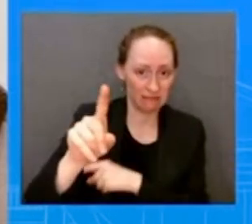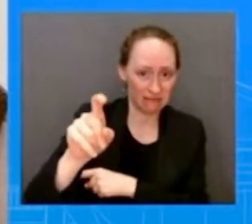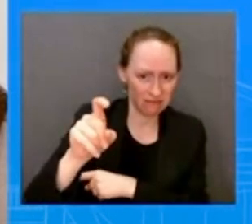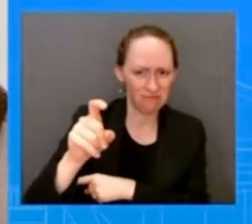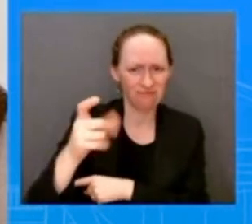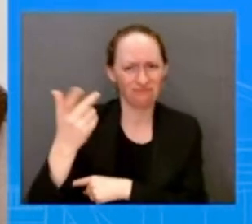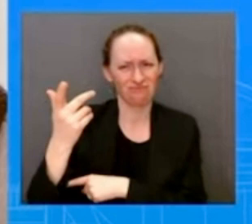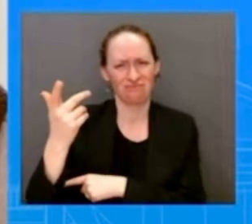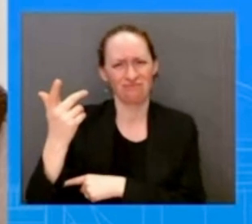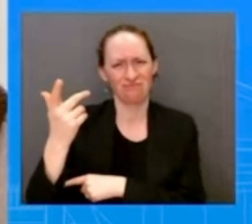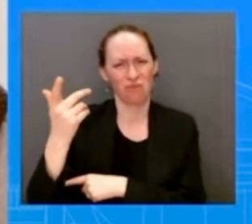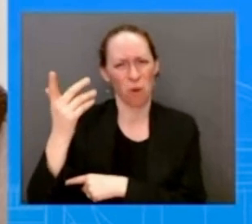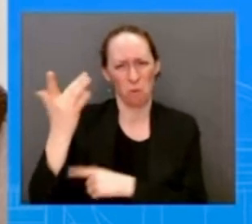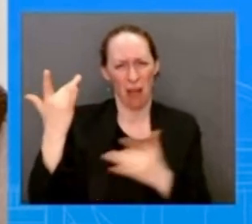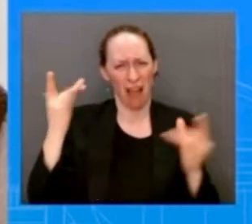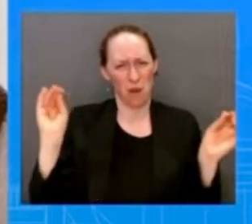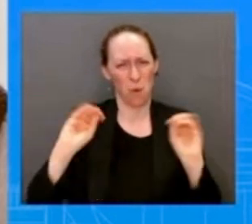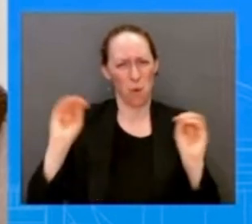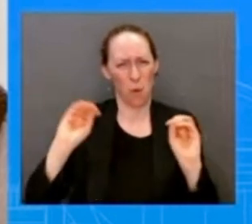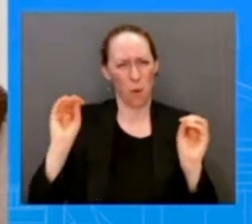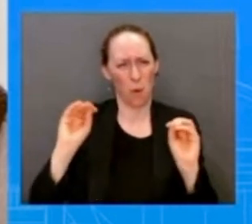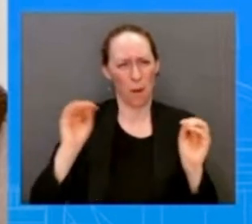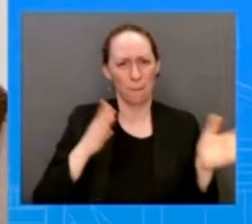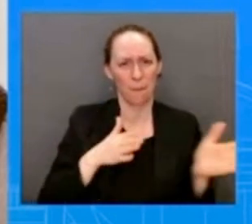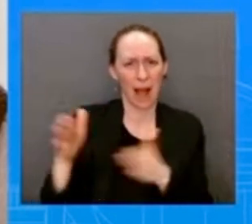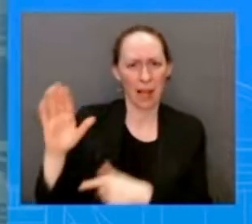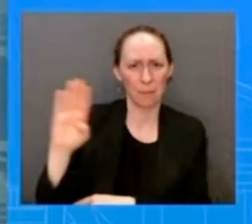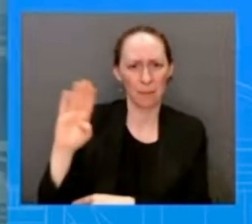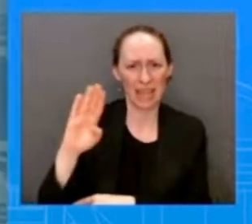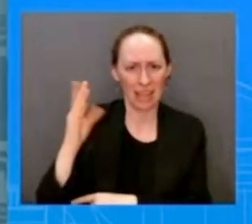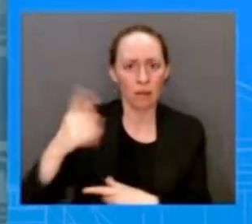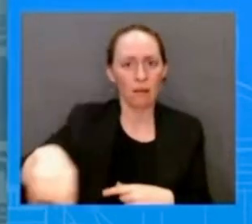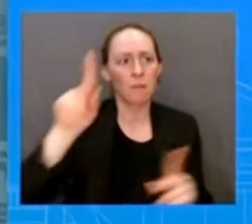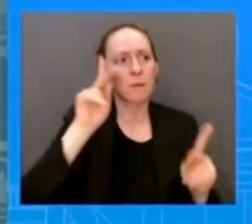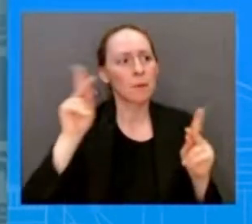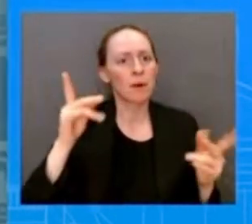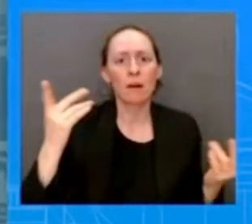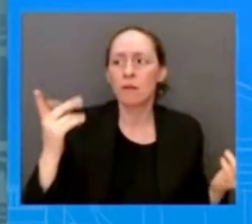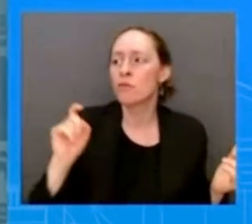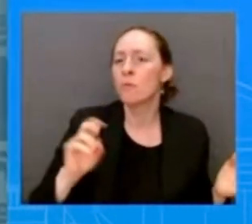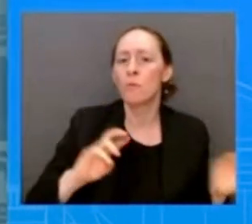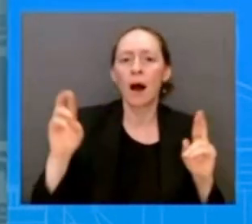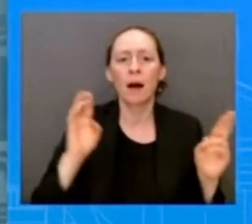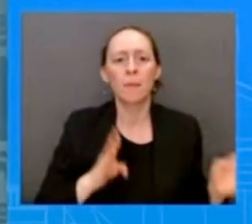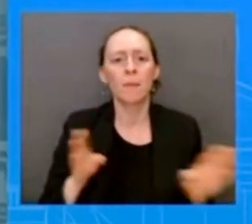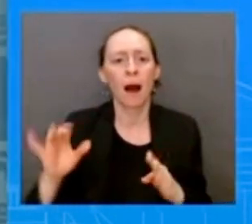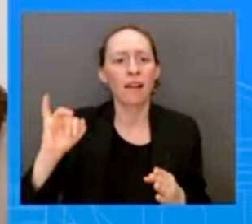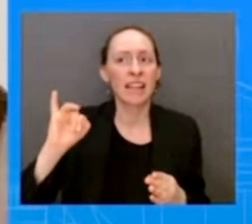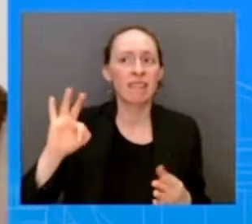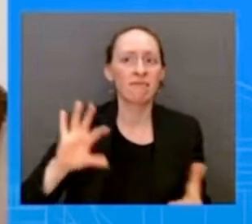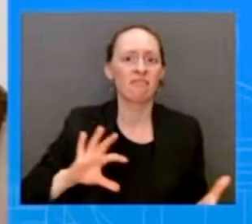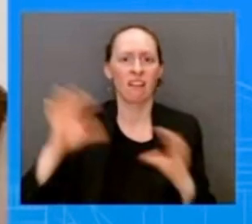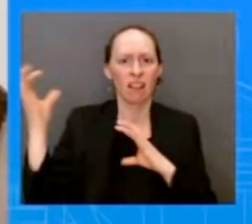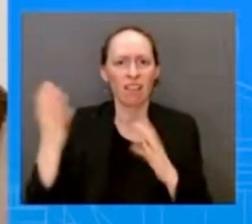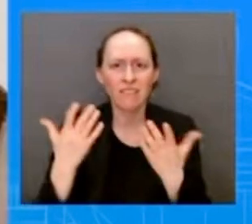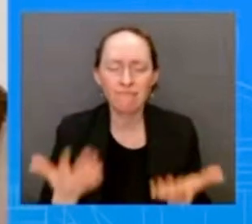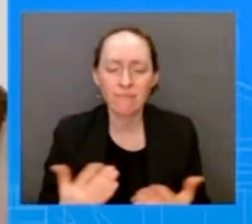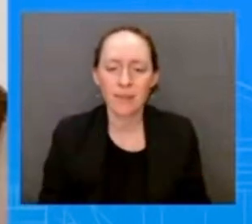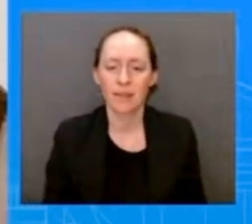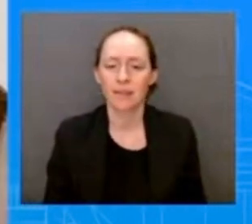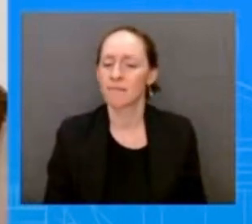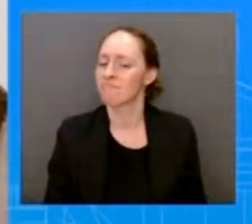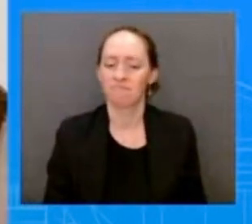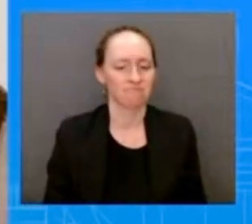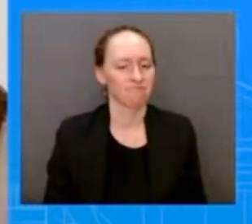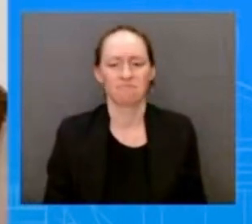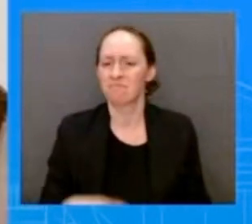what they need to do to prepare themselves if it's rejected by the court? Because we're confident in our legal authority. He just said he's not confident in the outcome, though, so it doesn't matter if you're